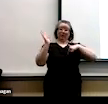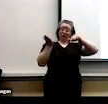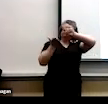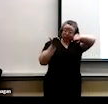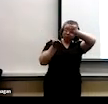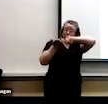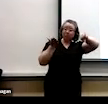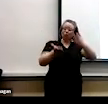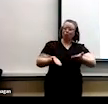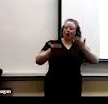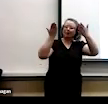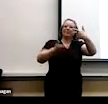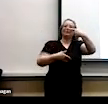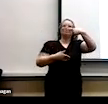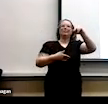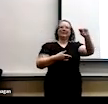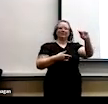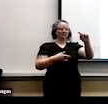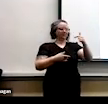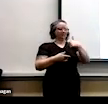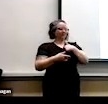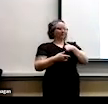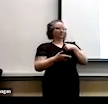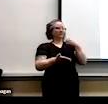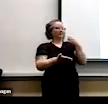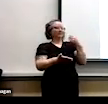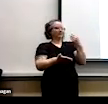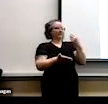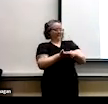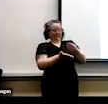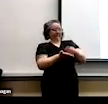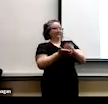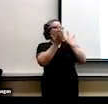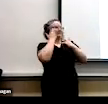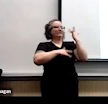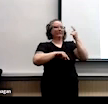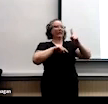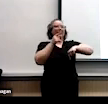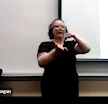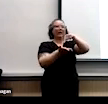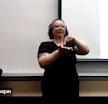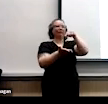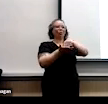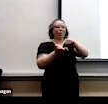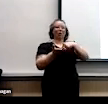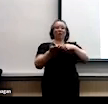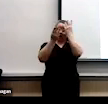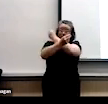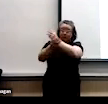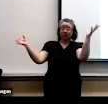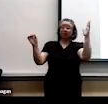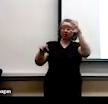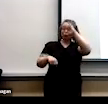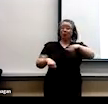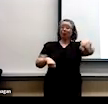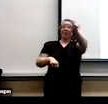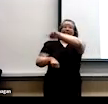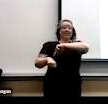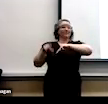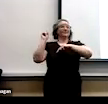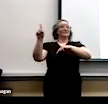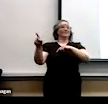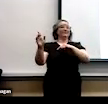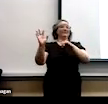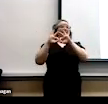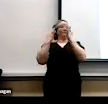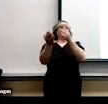Adult providers describe a lack of remuneration and administrative support to get involved in this type of care, and this is for sure a real concern, because if